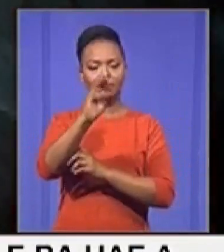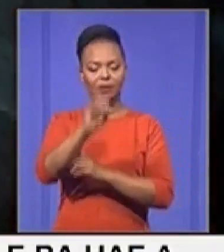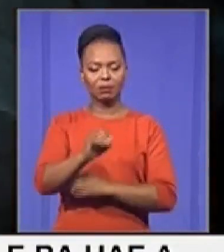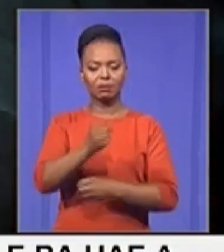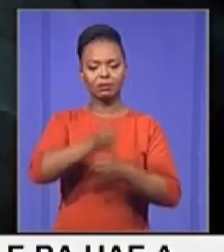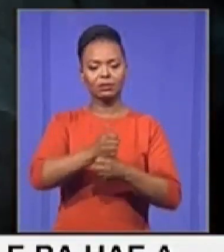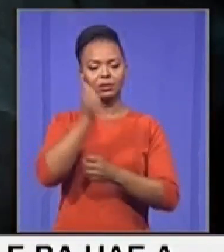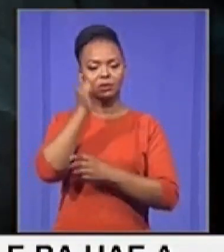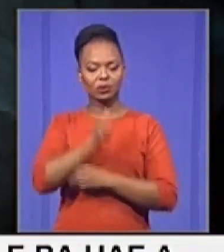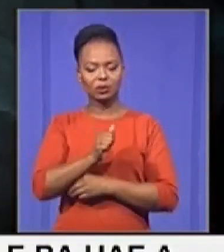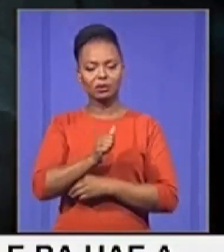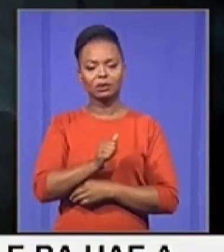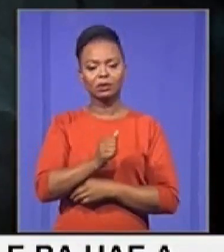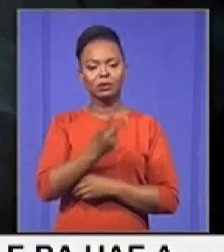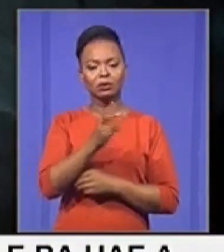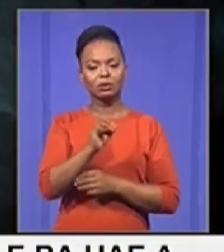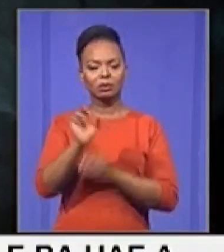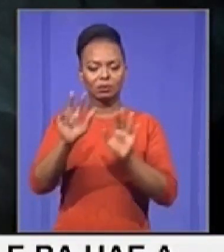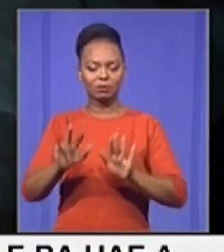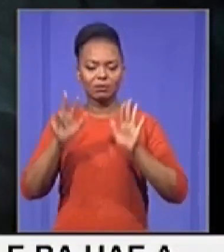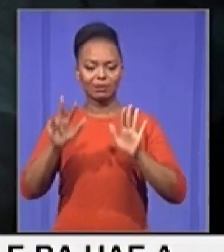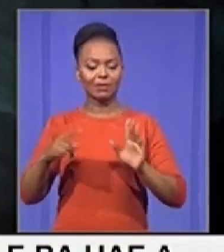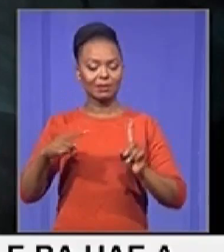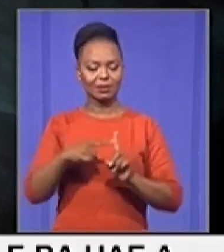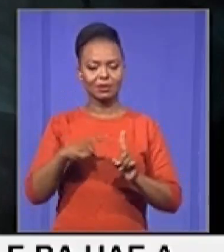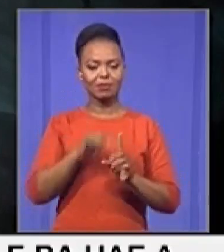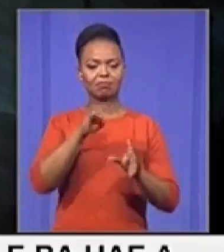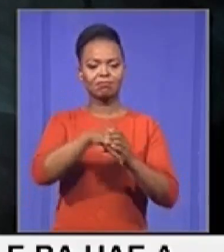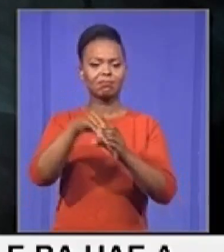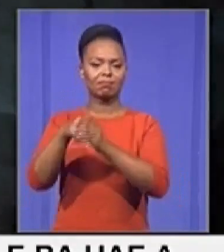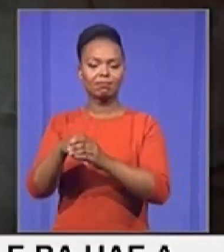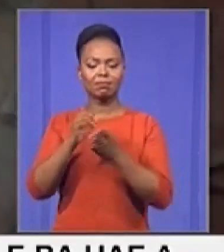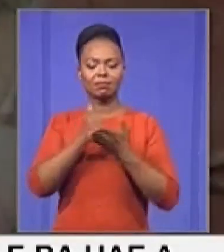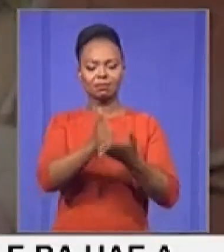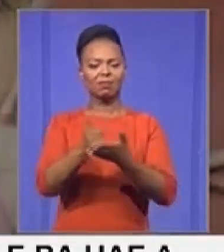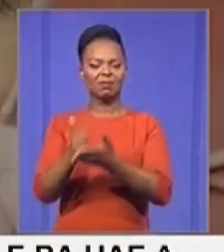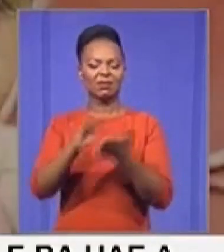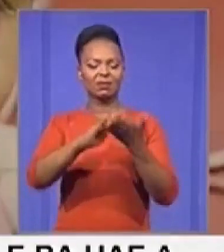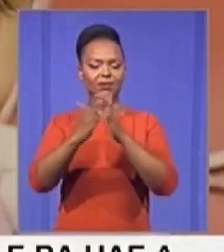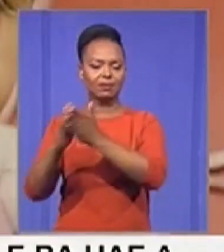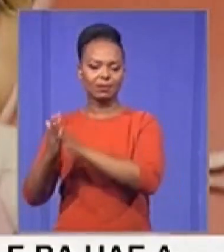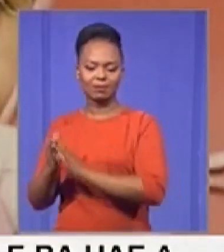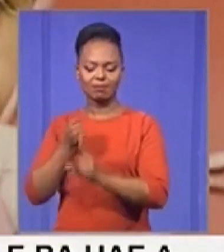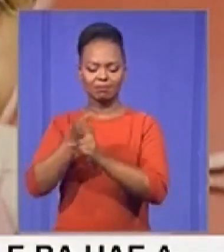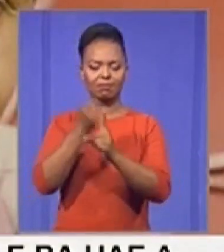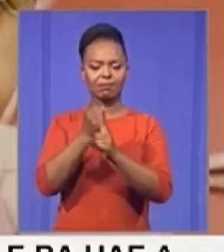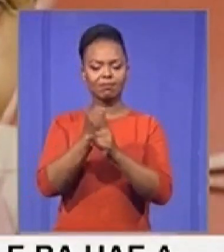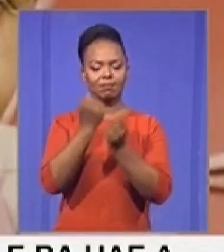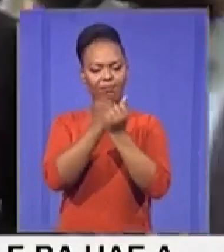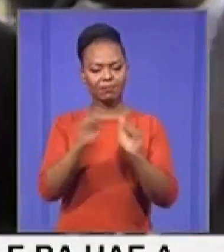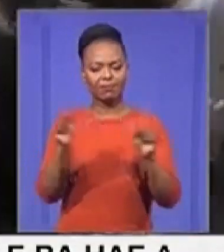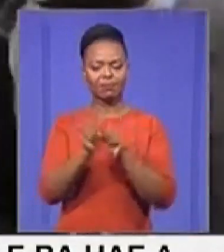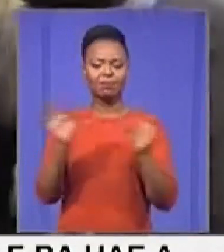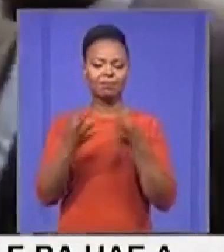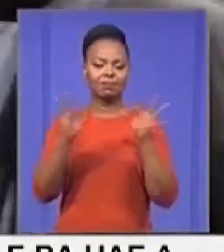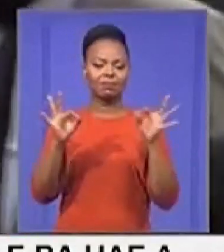sa 2008 ka kabelo eo a bileng le yona mekgatlong ya dithuso ntweng ya boitseko ba tikoloho le mminong.